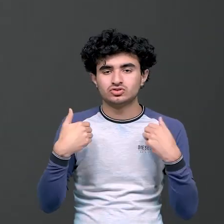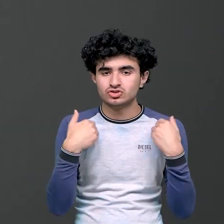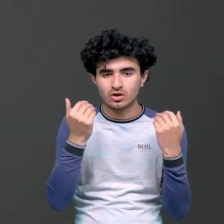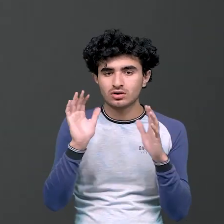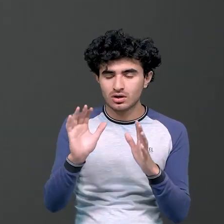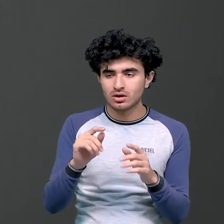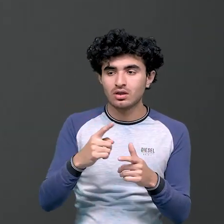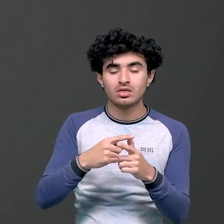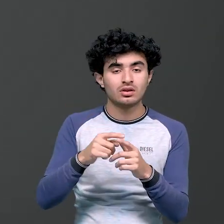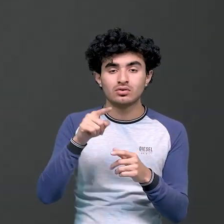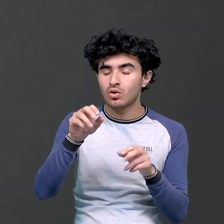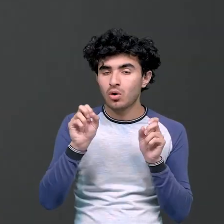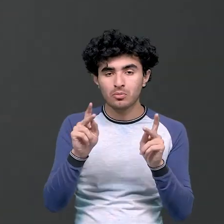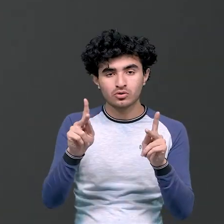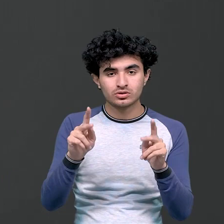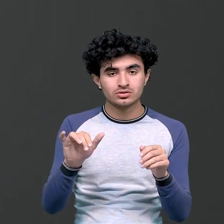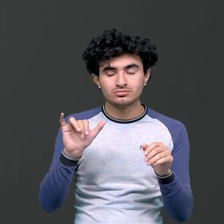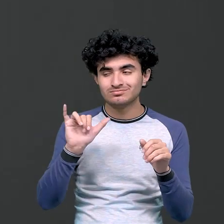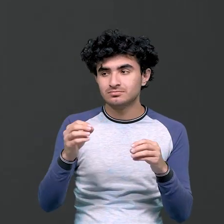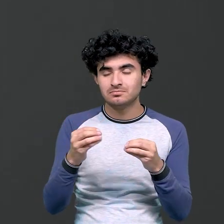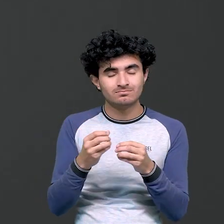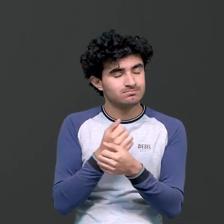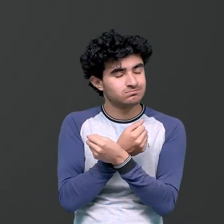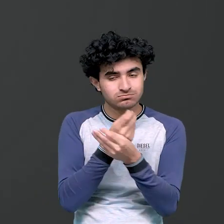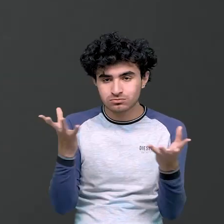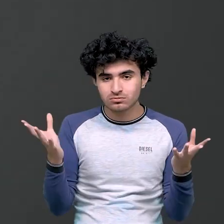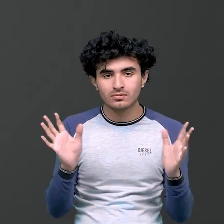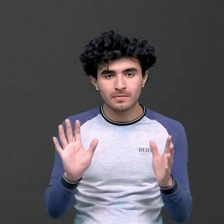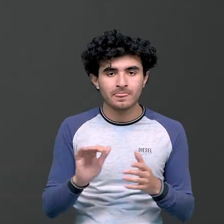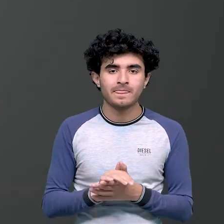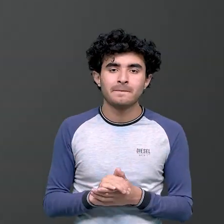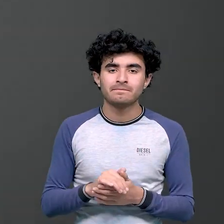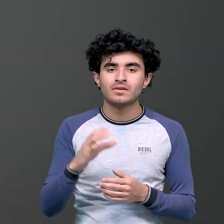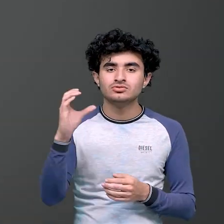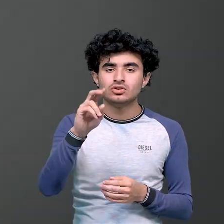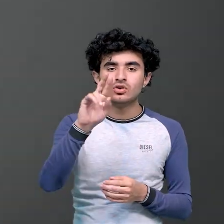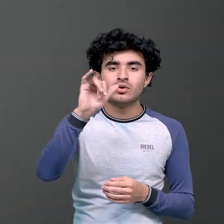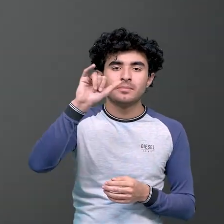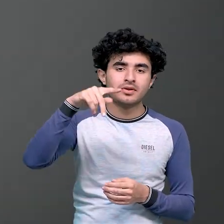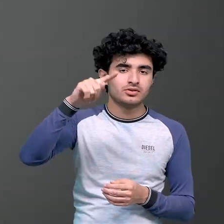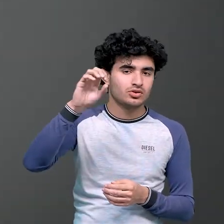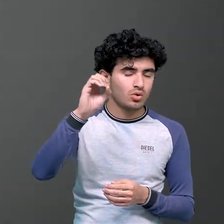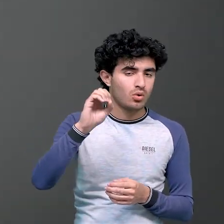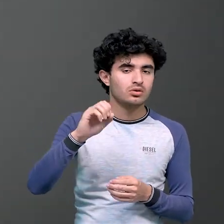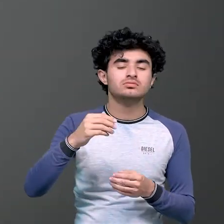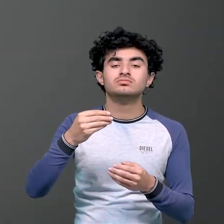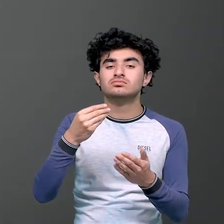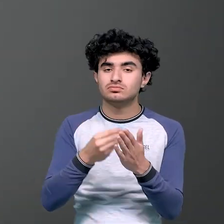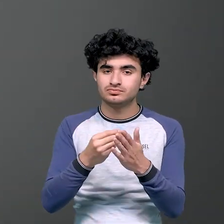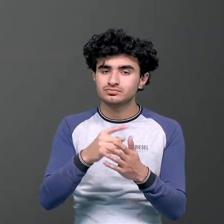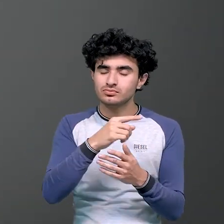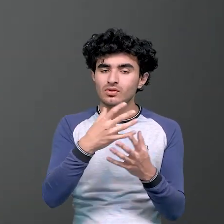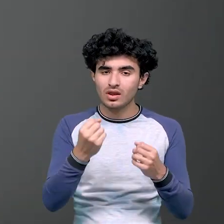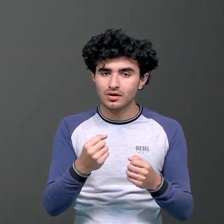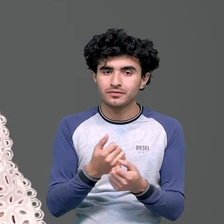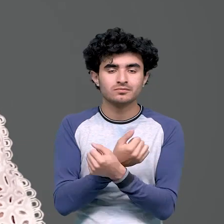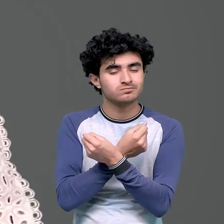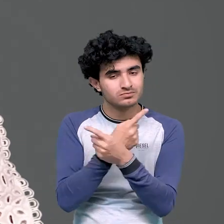young population. More than 64% of our people are young. So those opportunities are